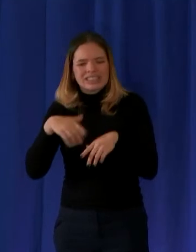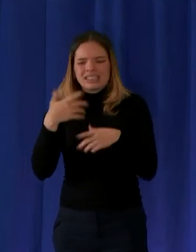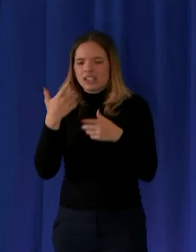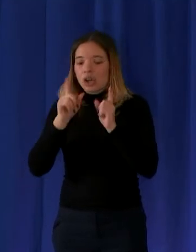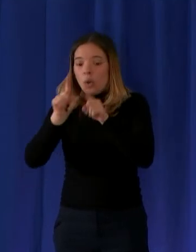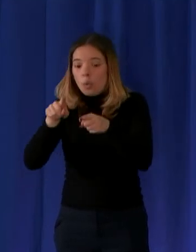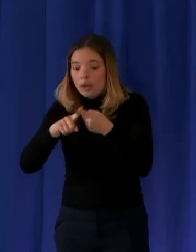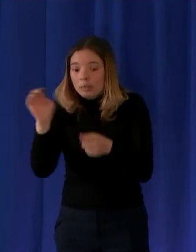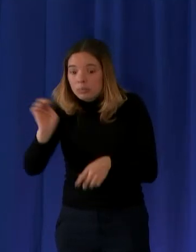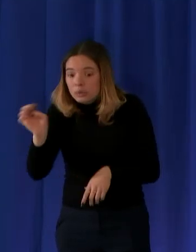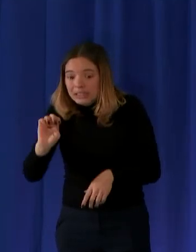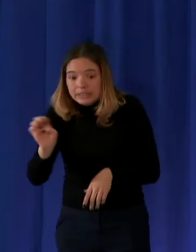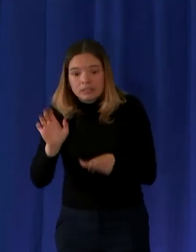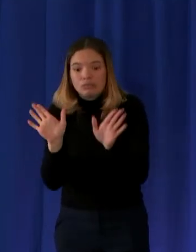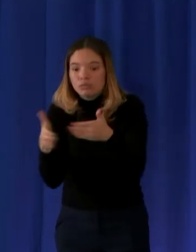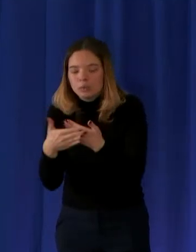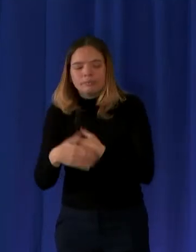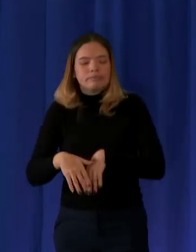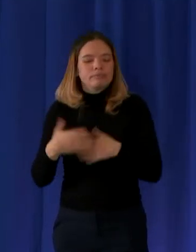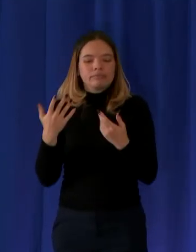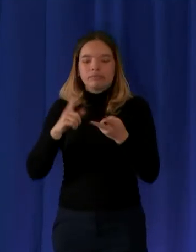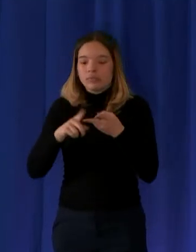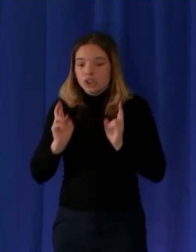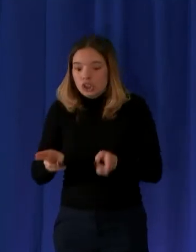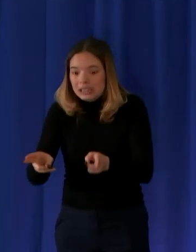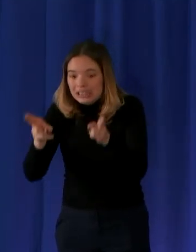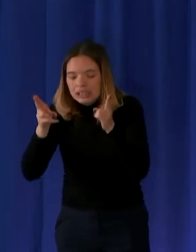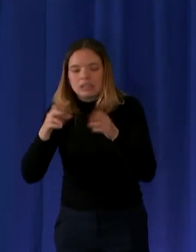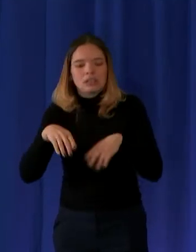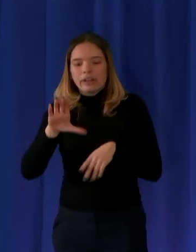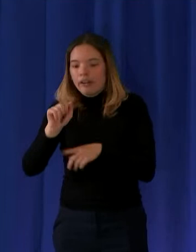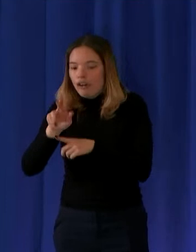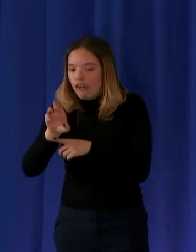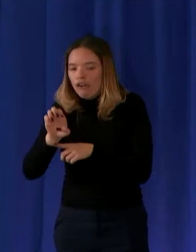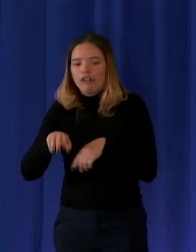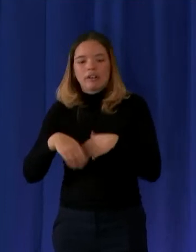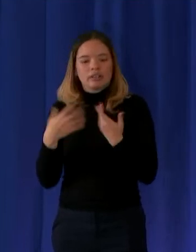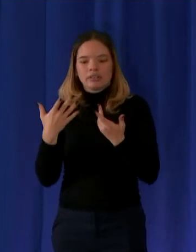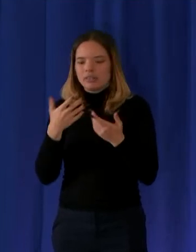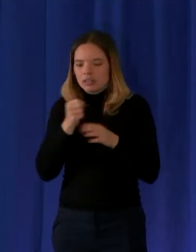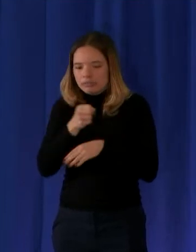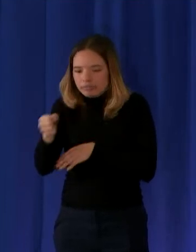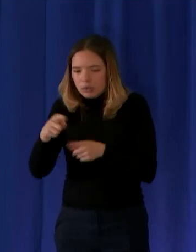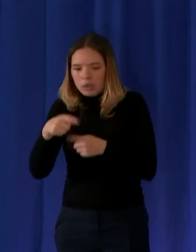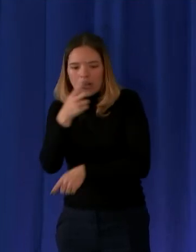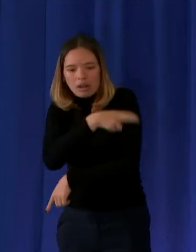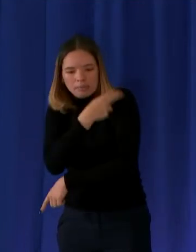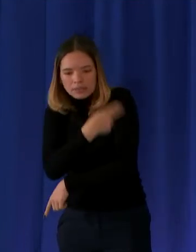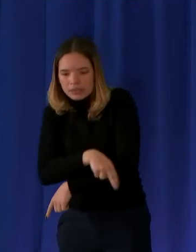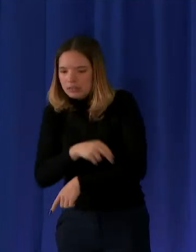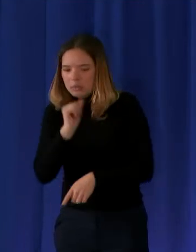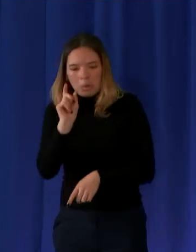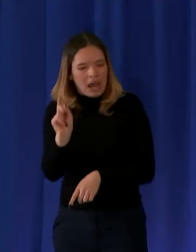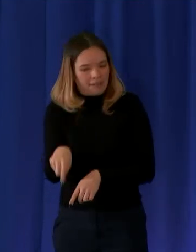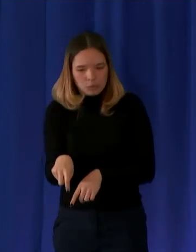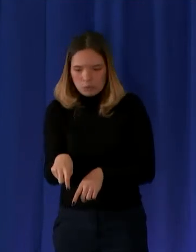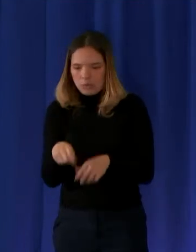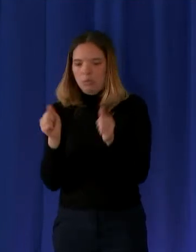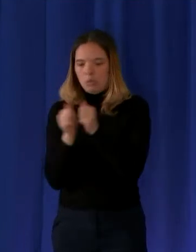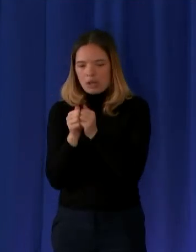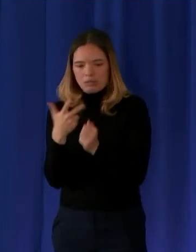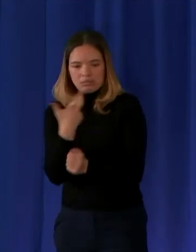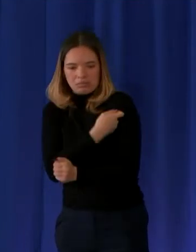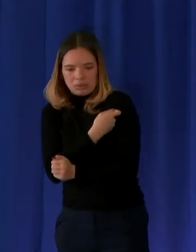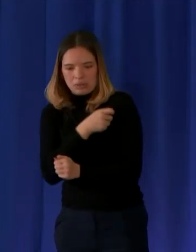as visits to emergency rooms and urgent care, as well as hospitalizations. We wanted to be able to show you all